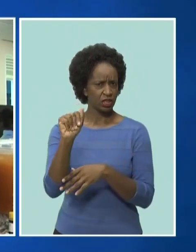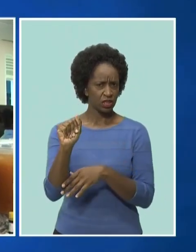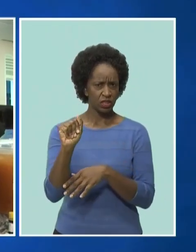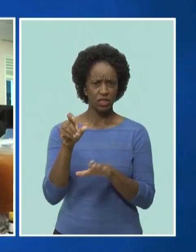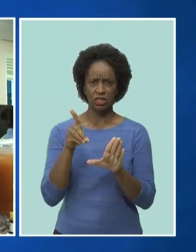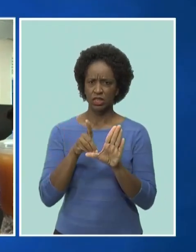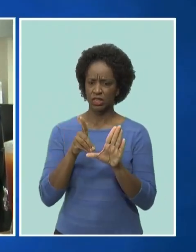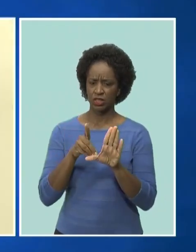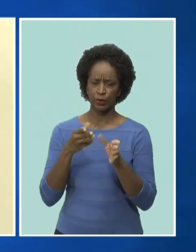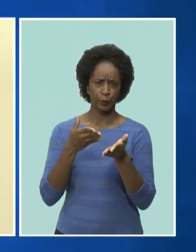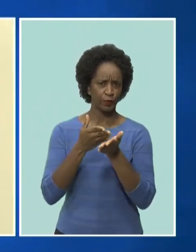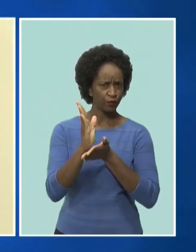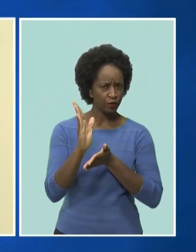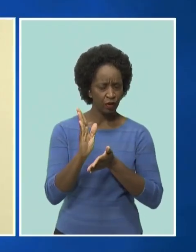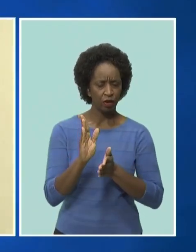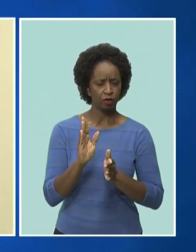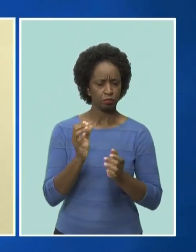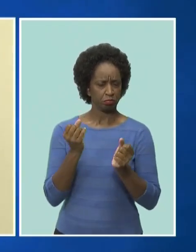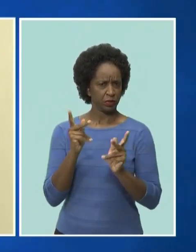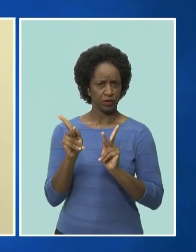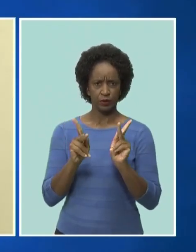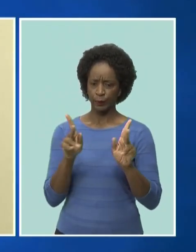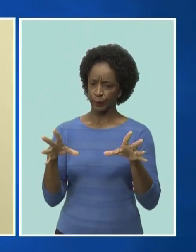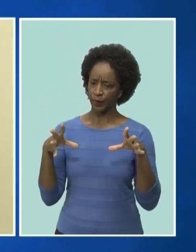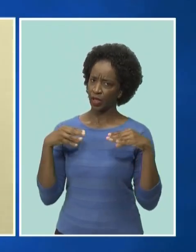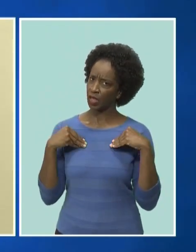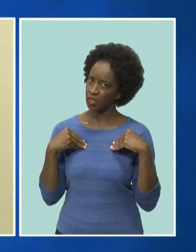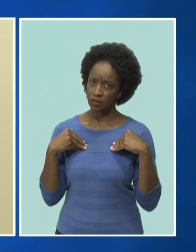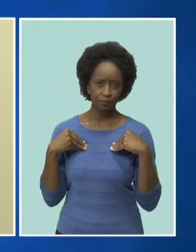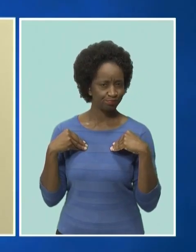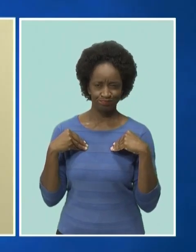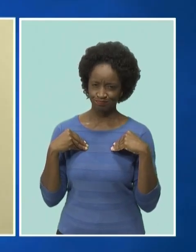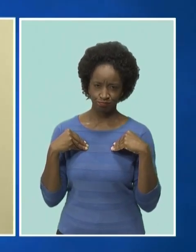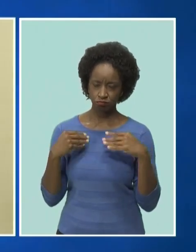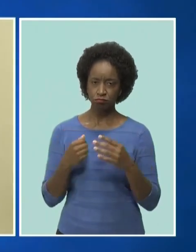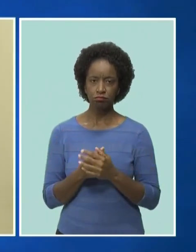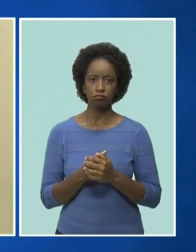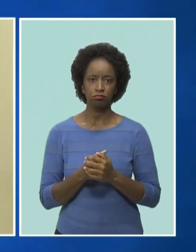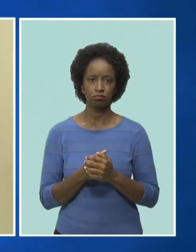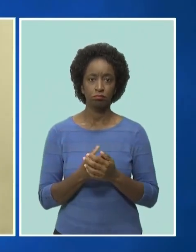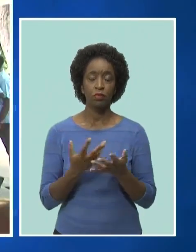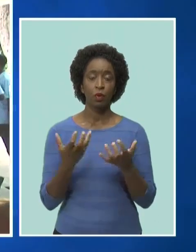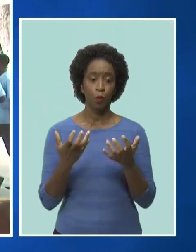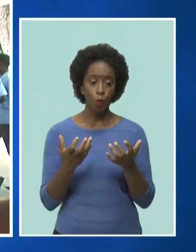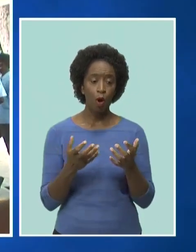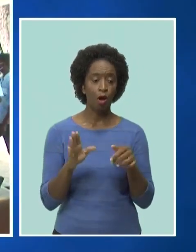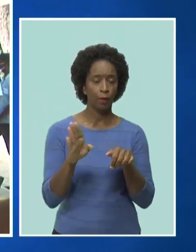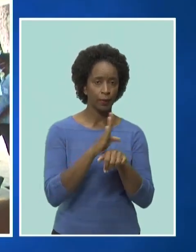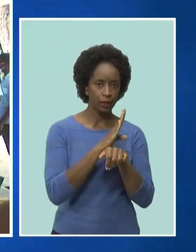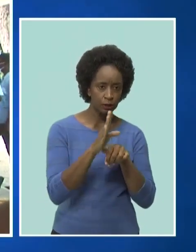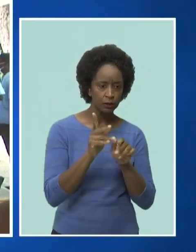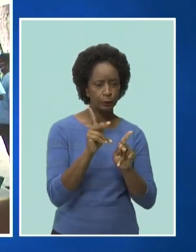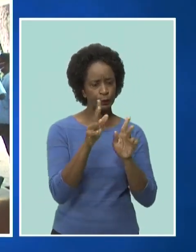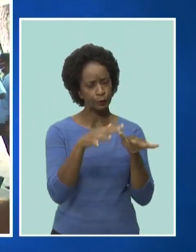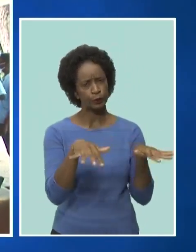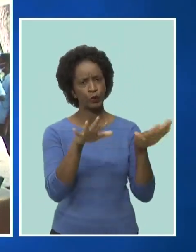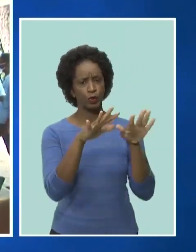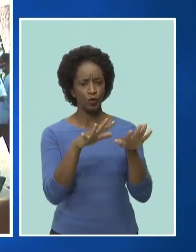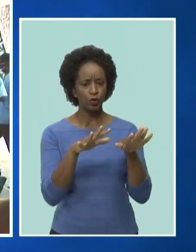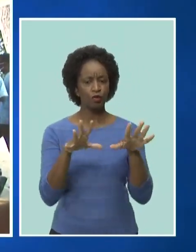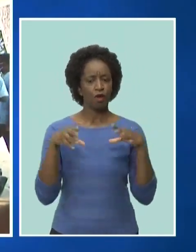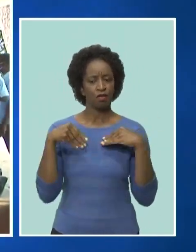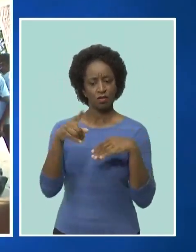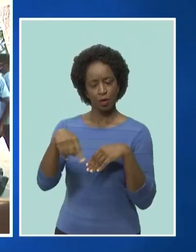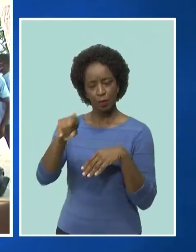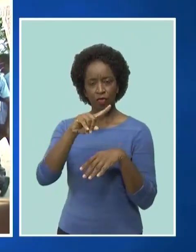business community and the general public to embrace special needs students. Many times they look at the things they cannot